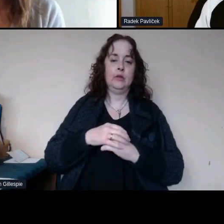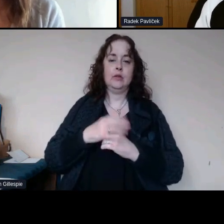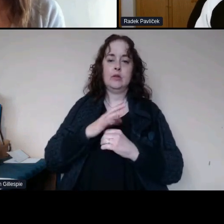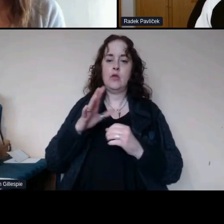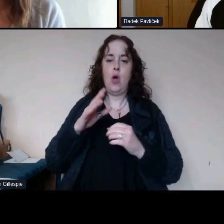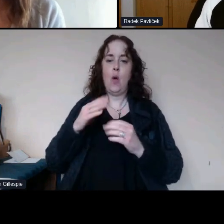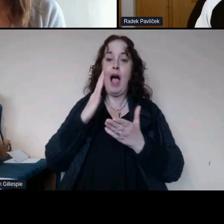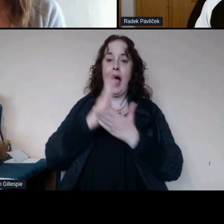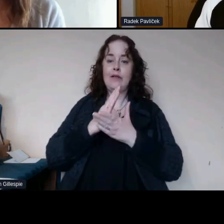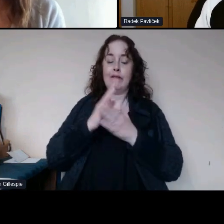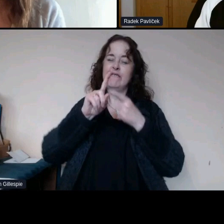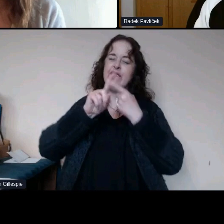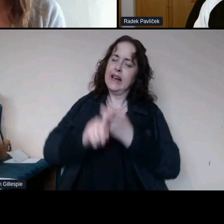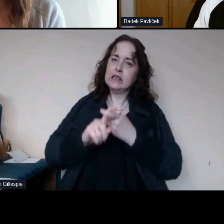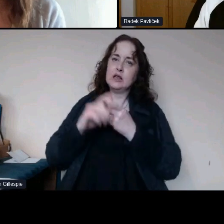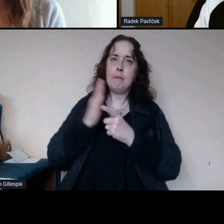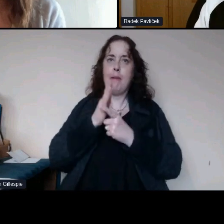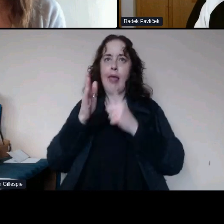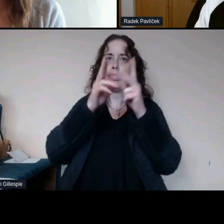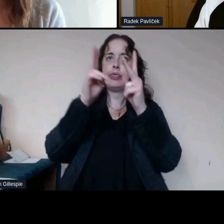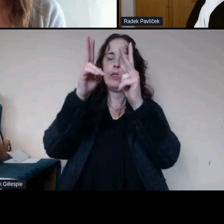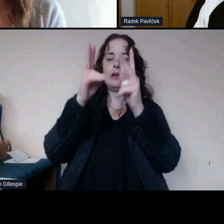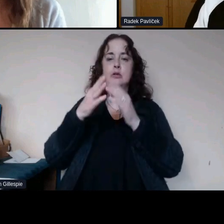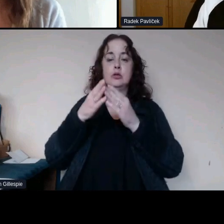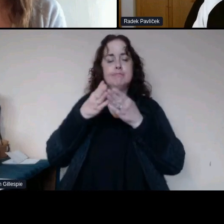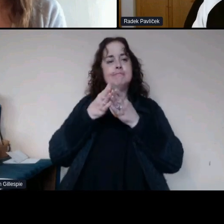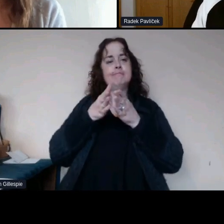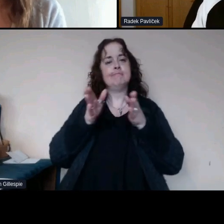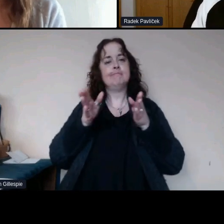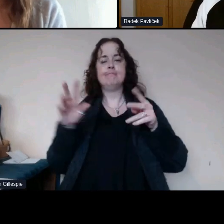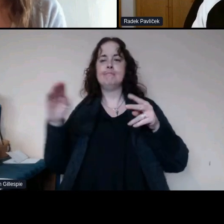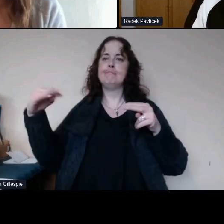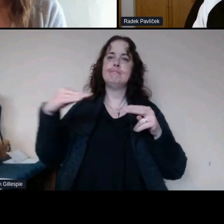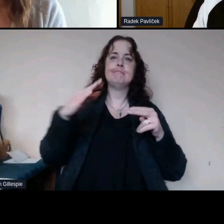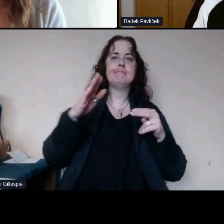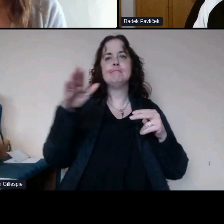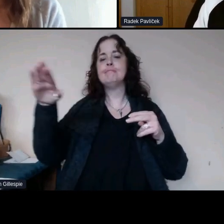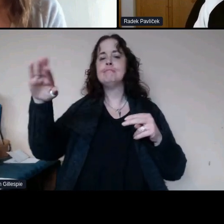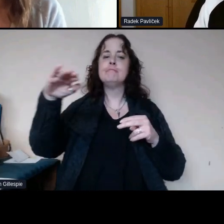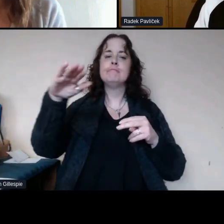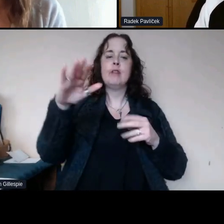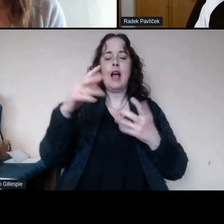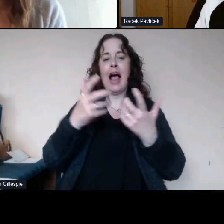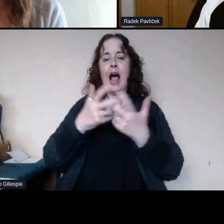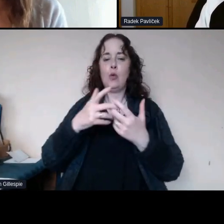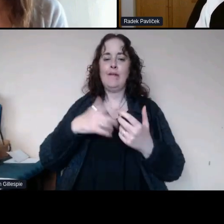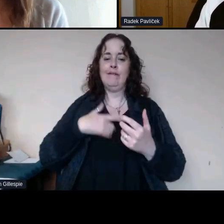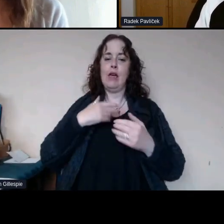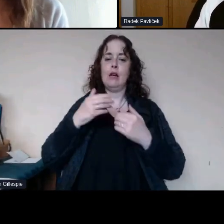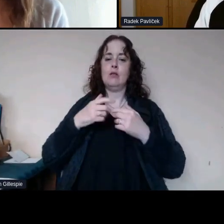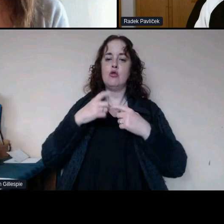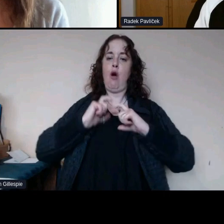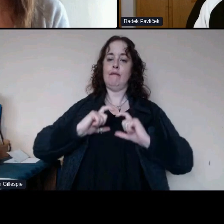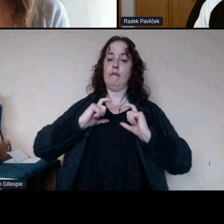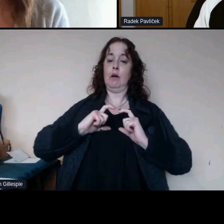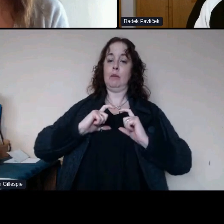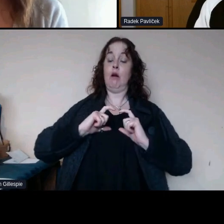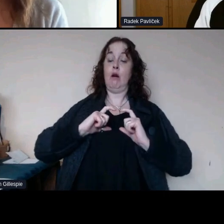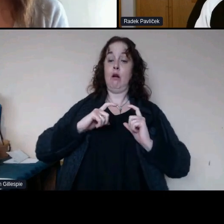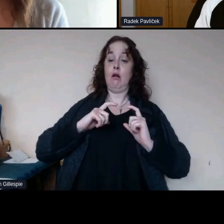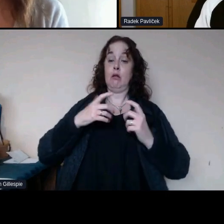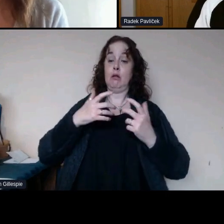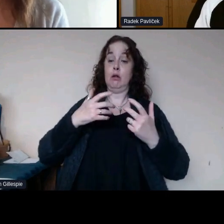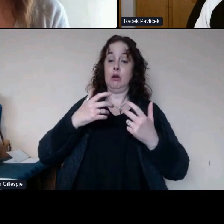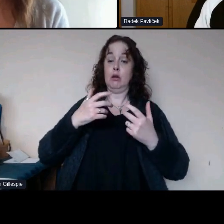path. It's open to your needs, and you can review and see how you feel more comfortable and how would you find